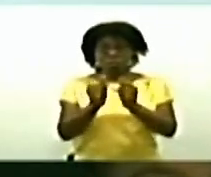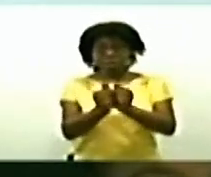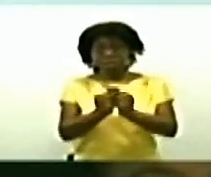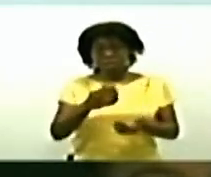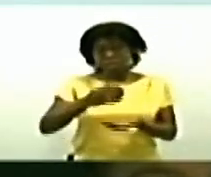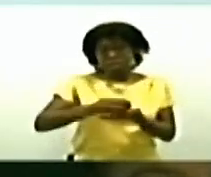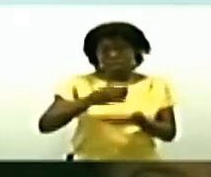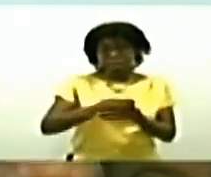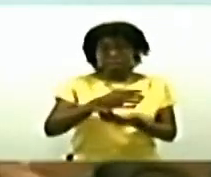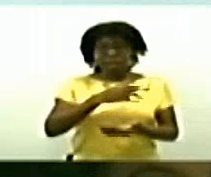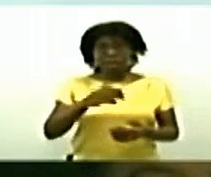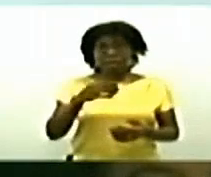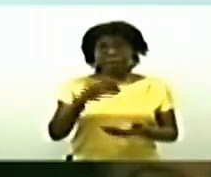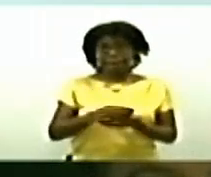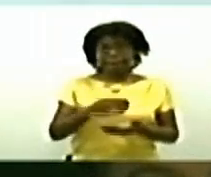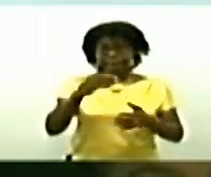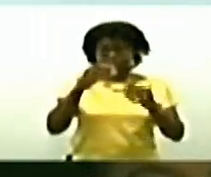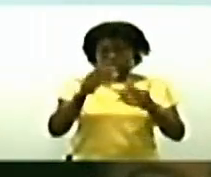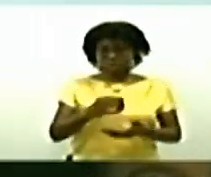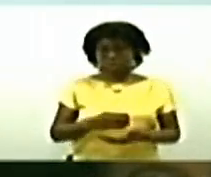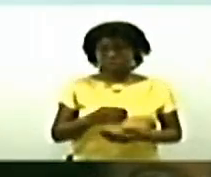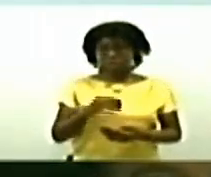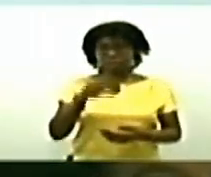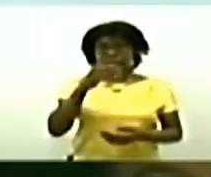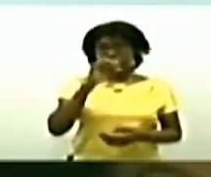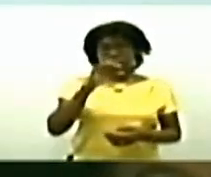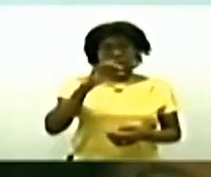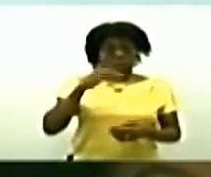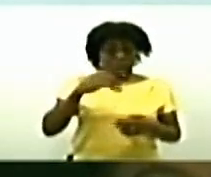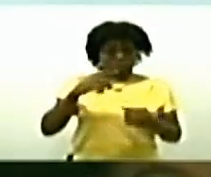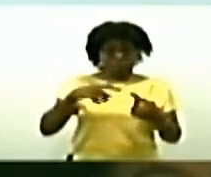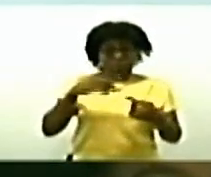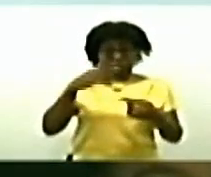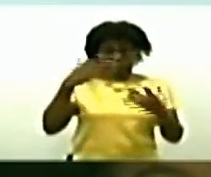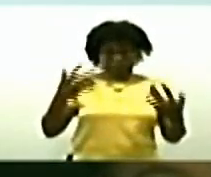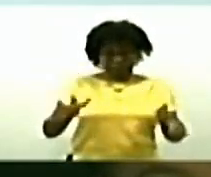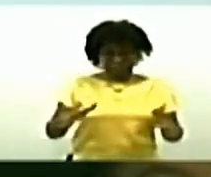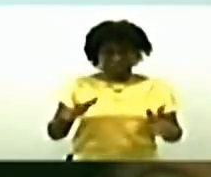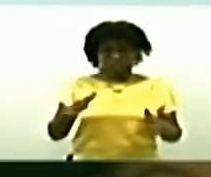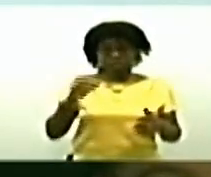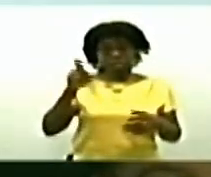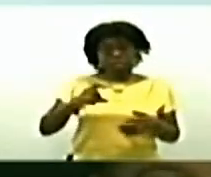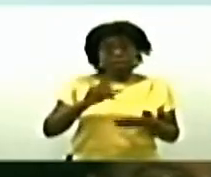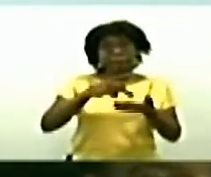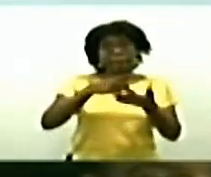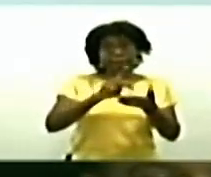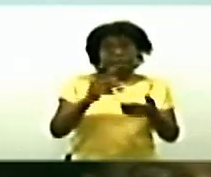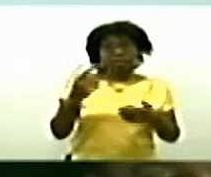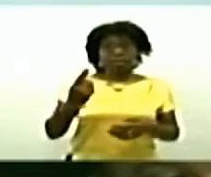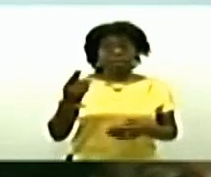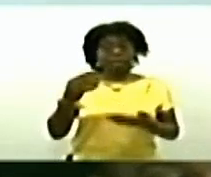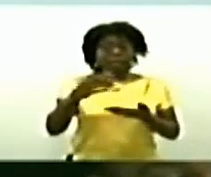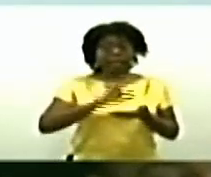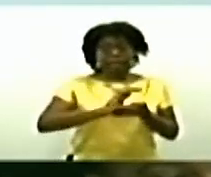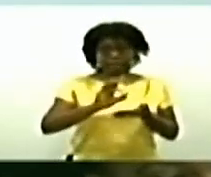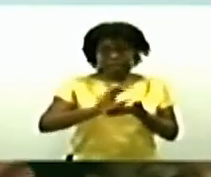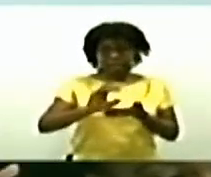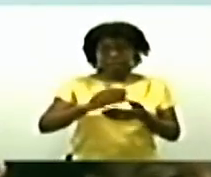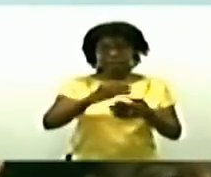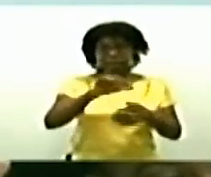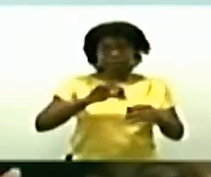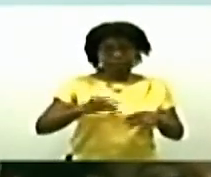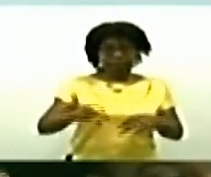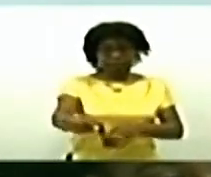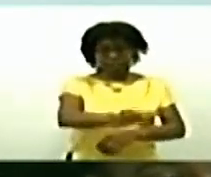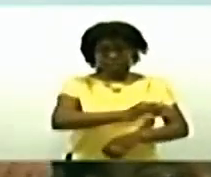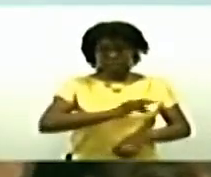bottles. Now, after your show, you need to be paying someone to clean the field. It's public field, okay? So this is